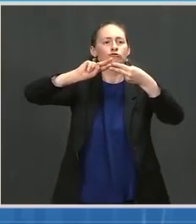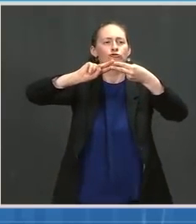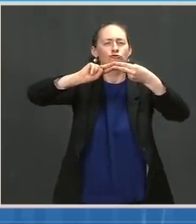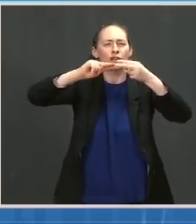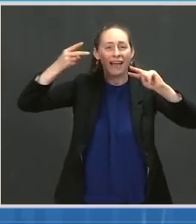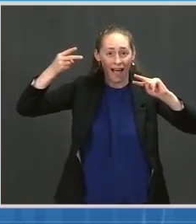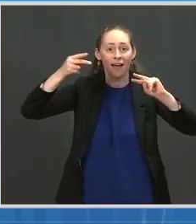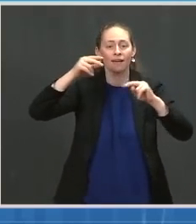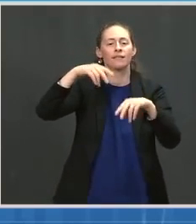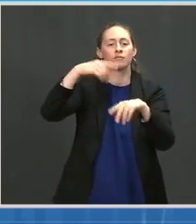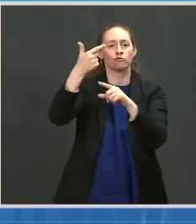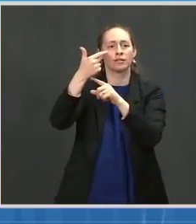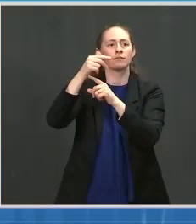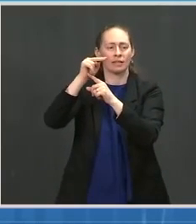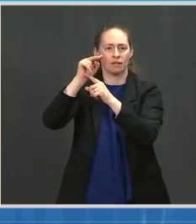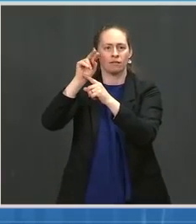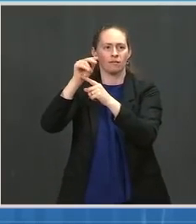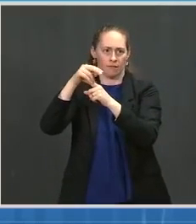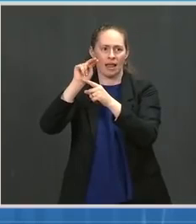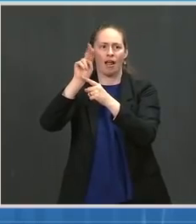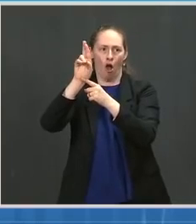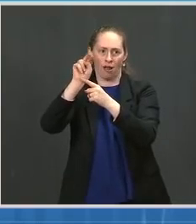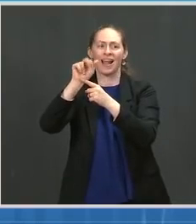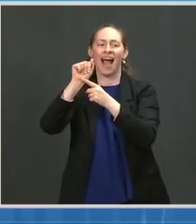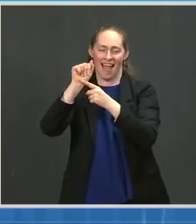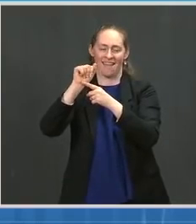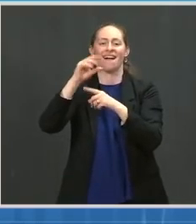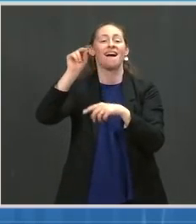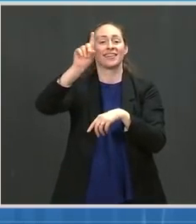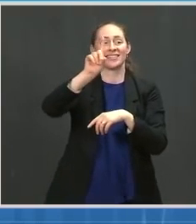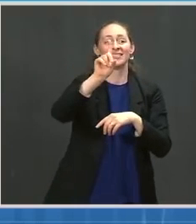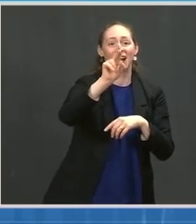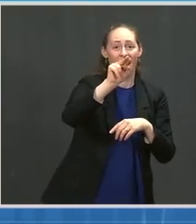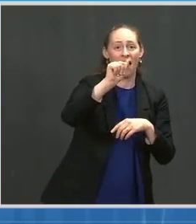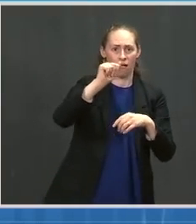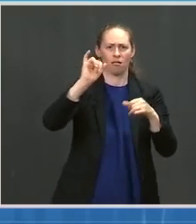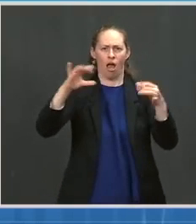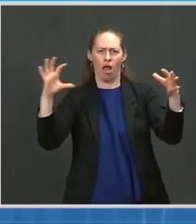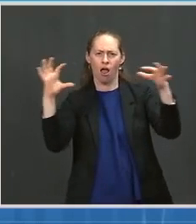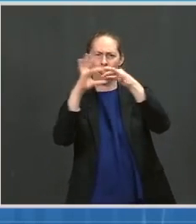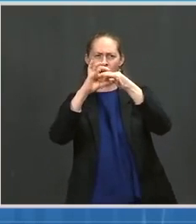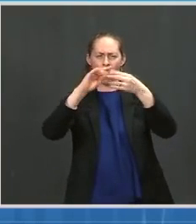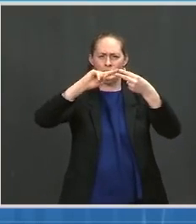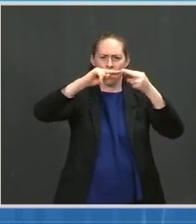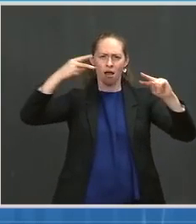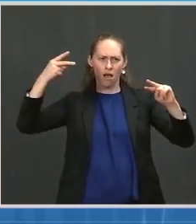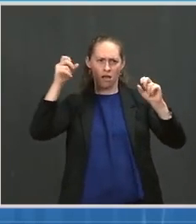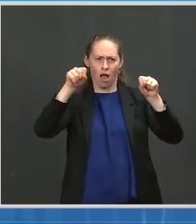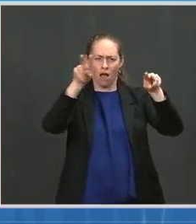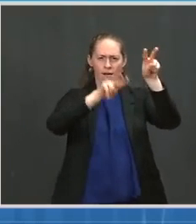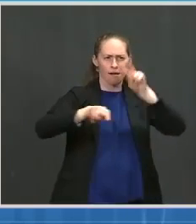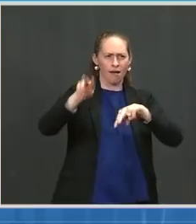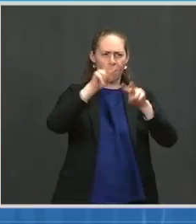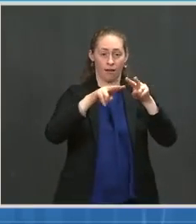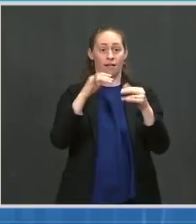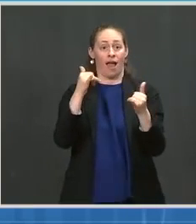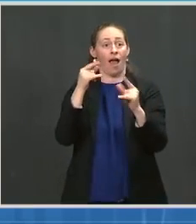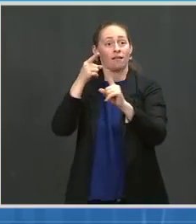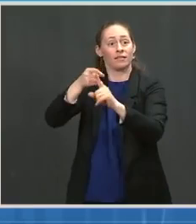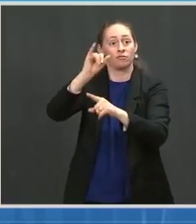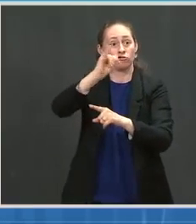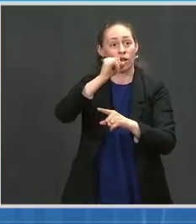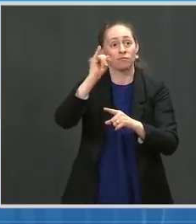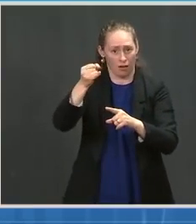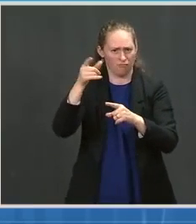the mRNA vaccines, viral vectors, such as the adeno with J&J, recombinant protein, such